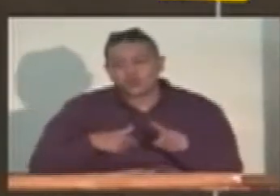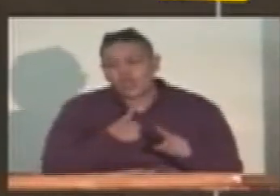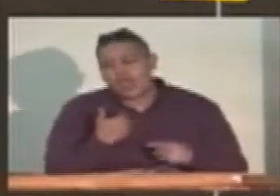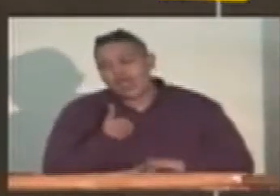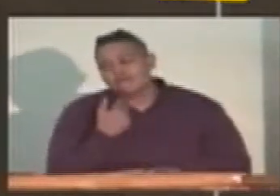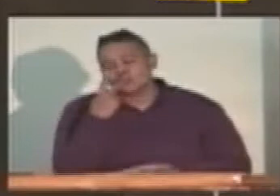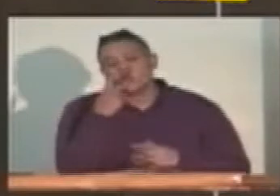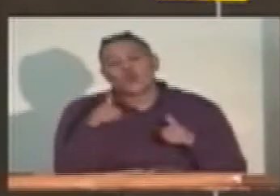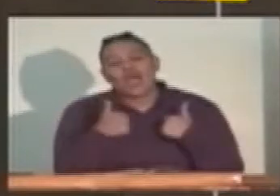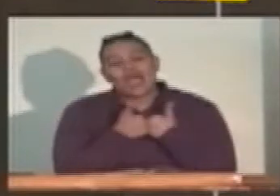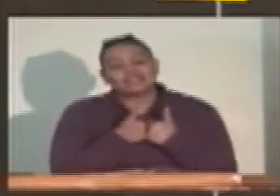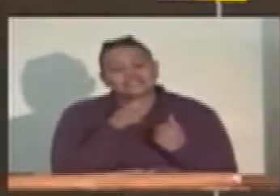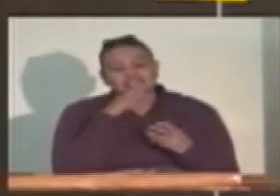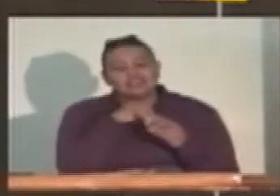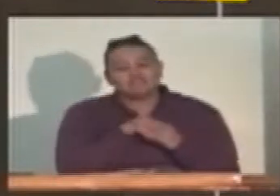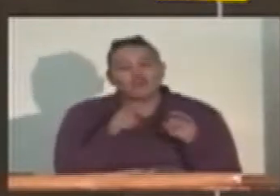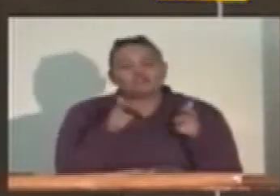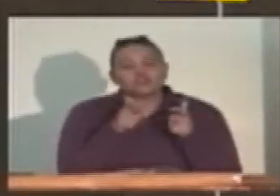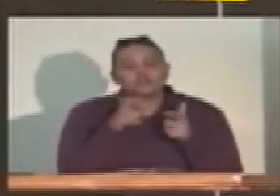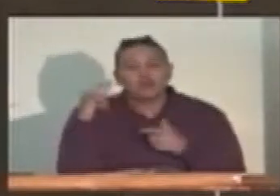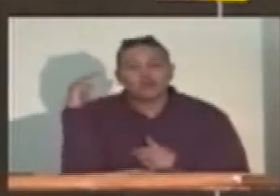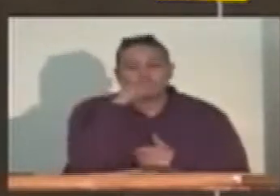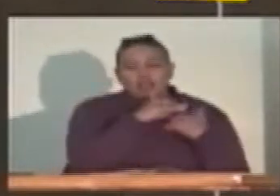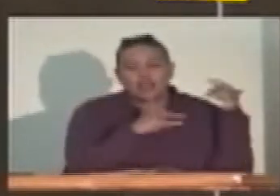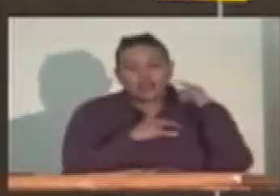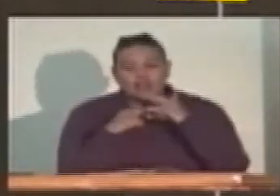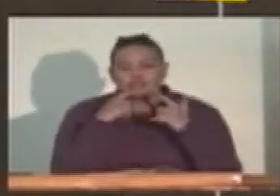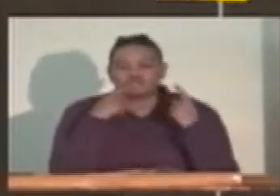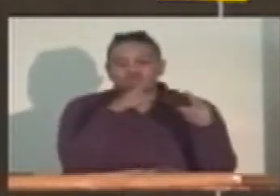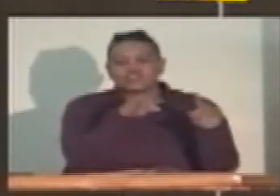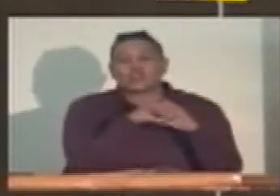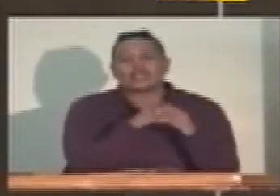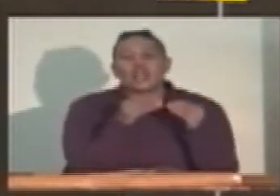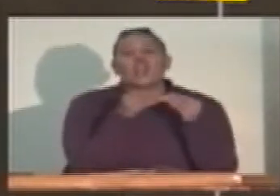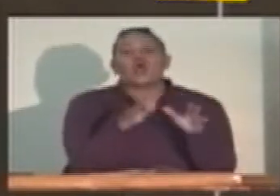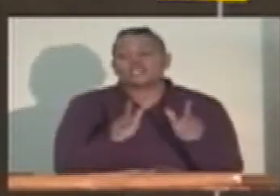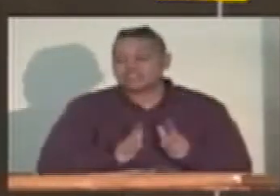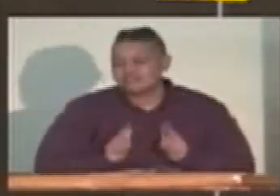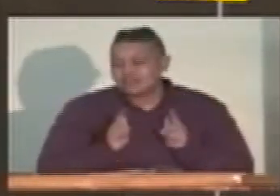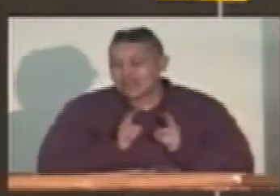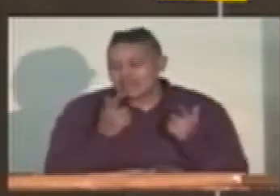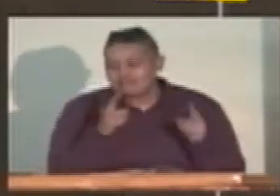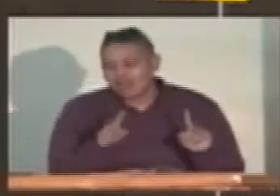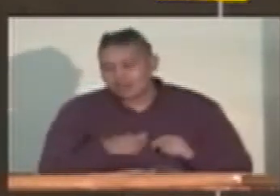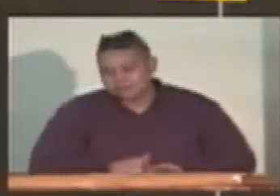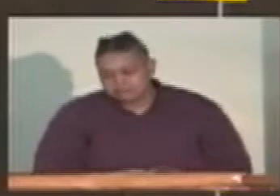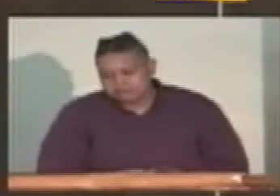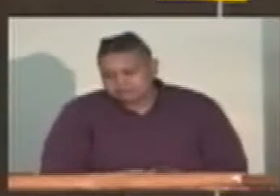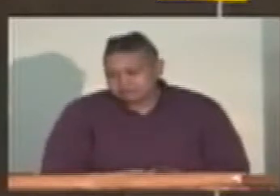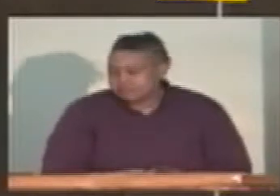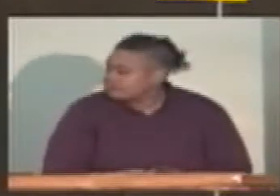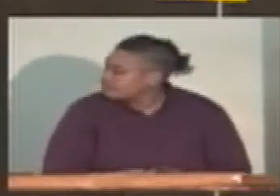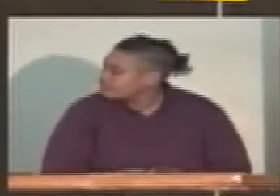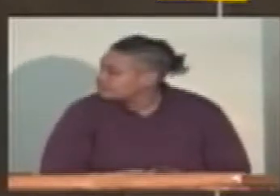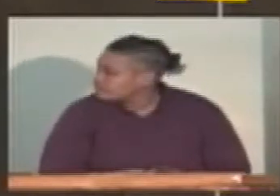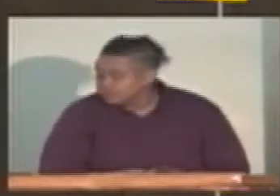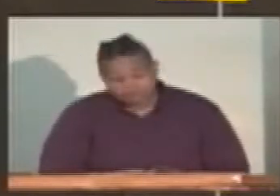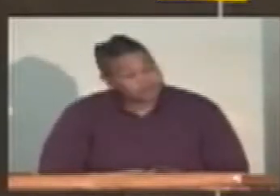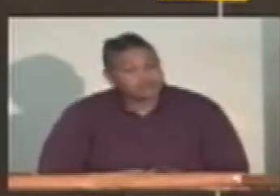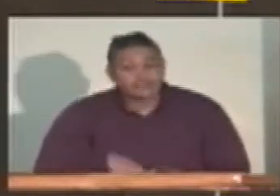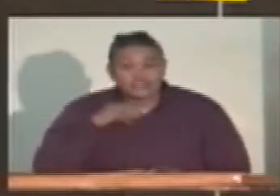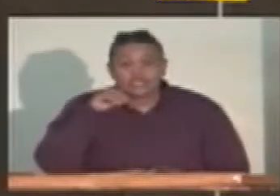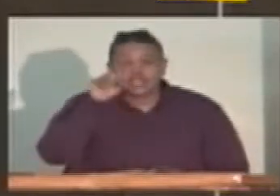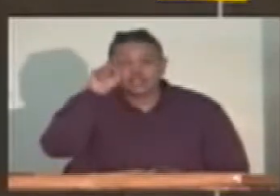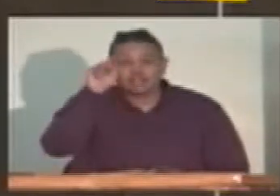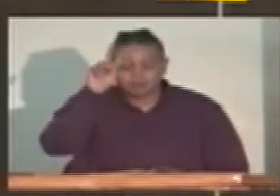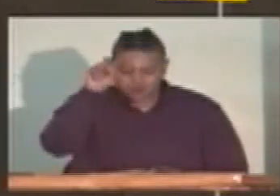two accidents involving small aircraft, resulting in the loss of lives. There was one in November